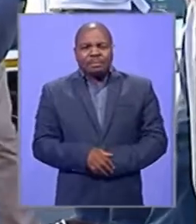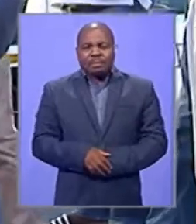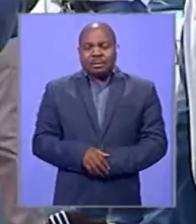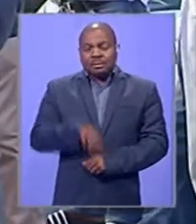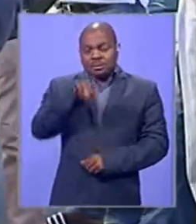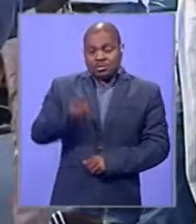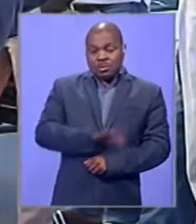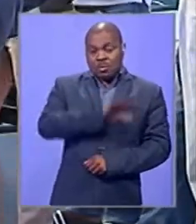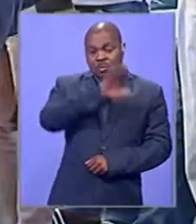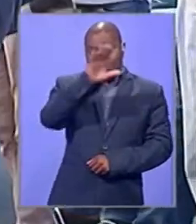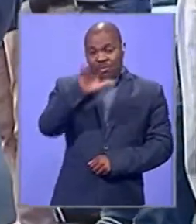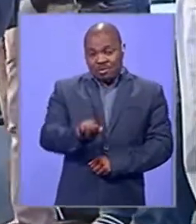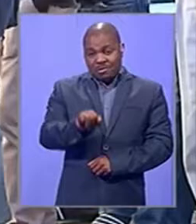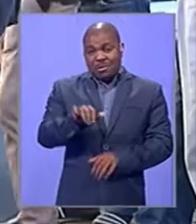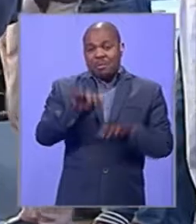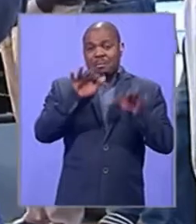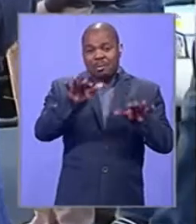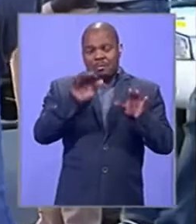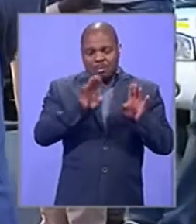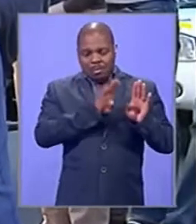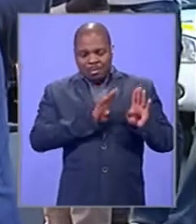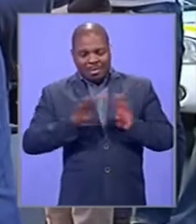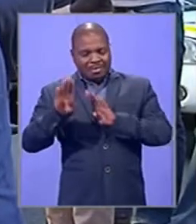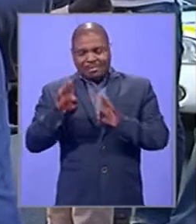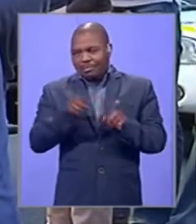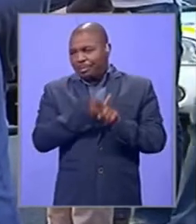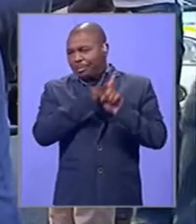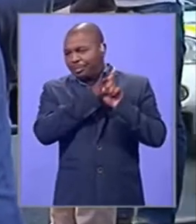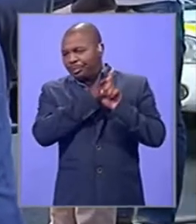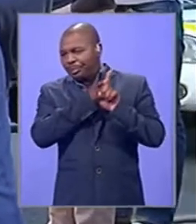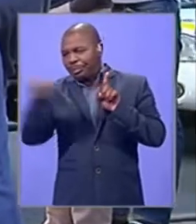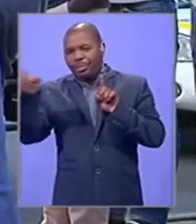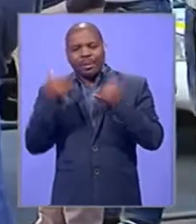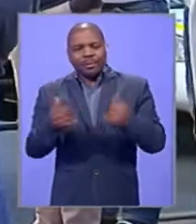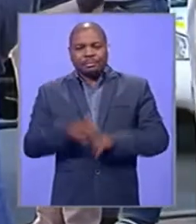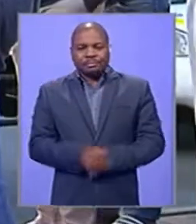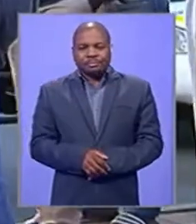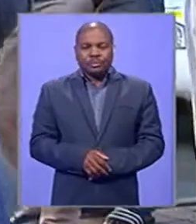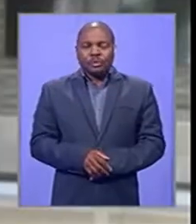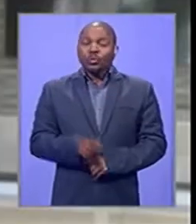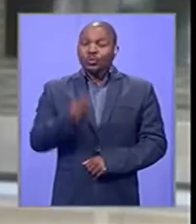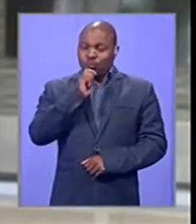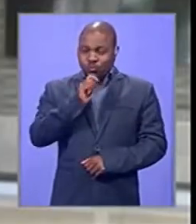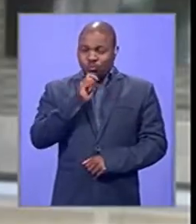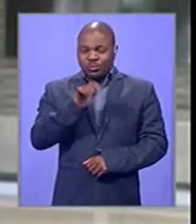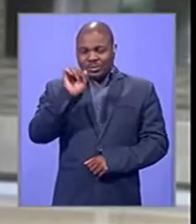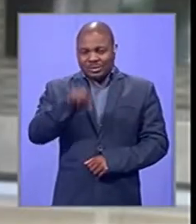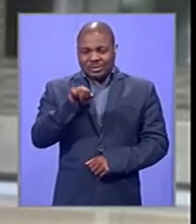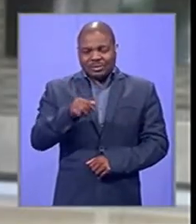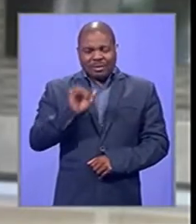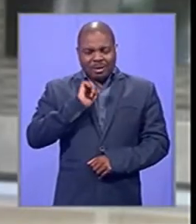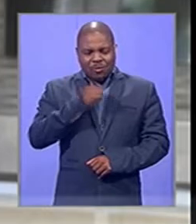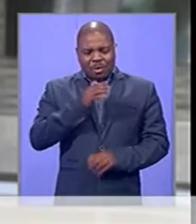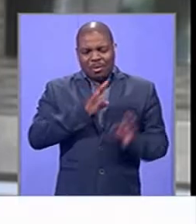se lahlegetšwe ke mekgwa ya setho ya boitshwaro. Morally, really, we